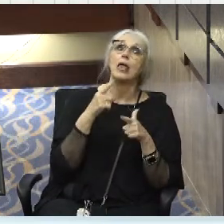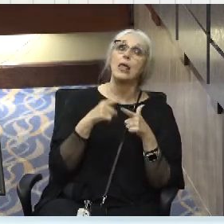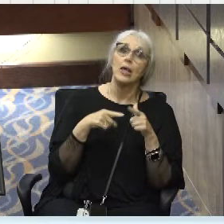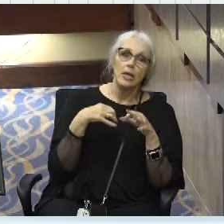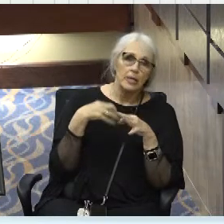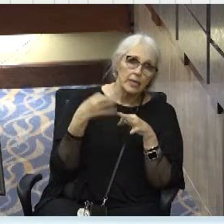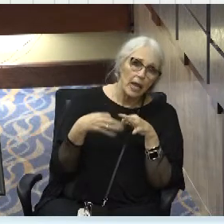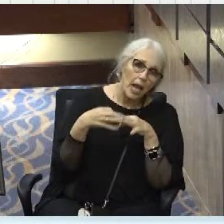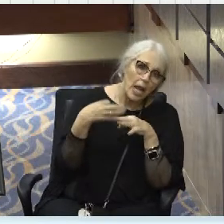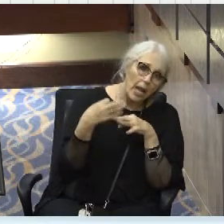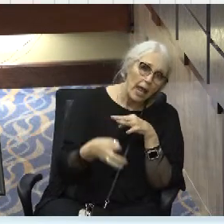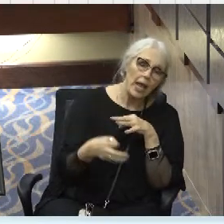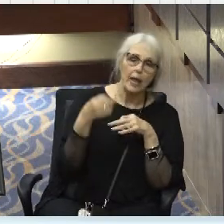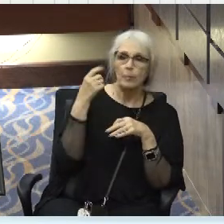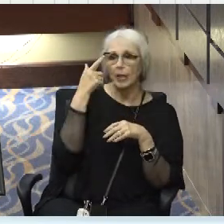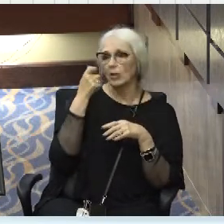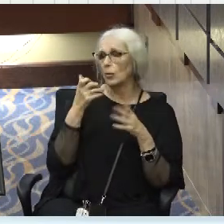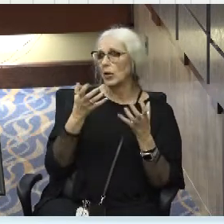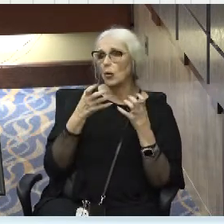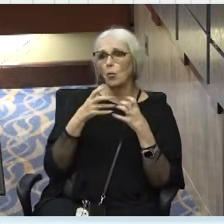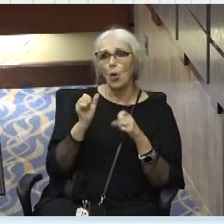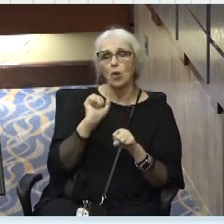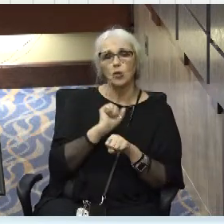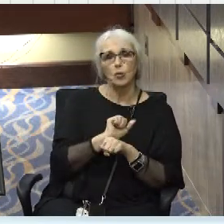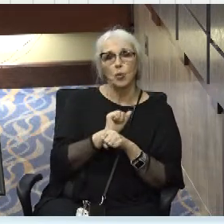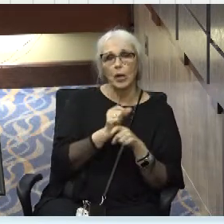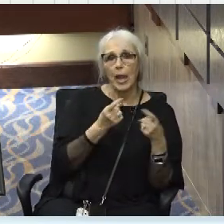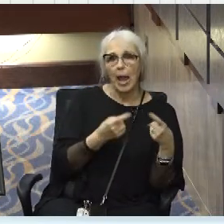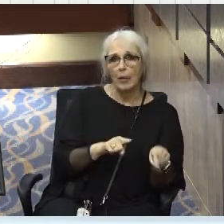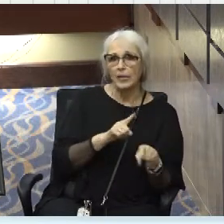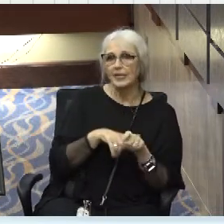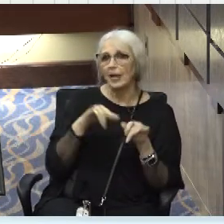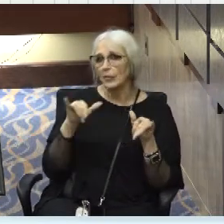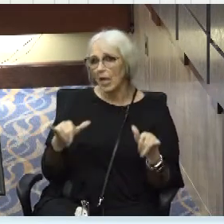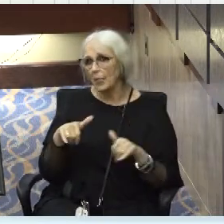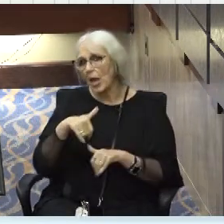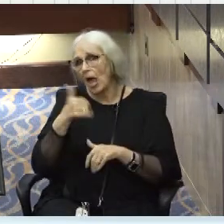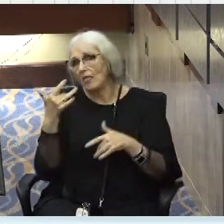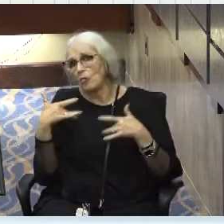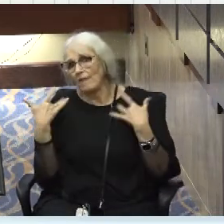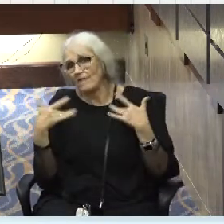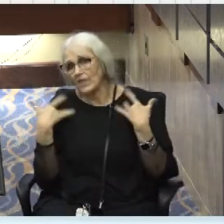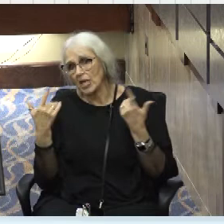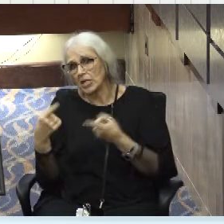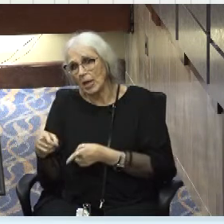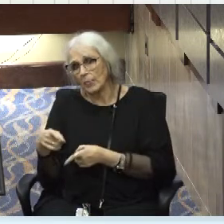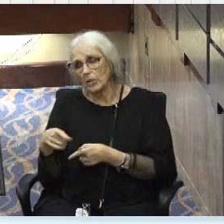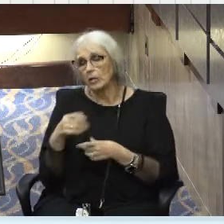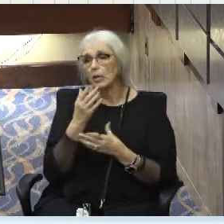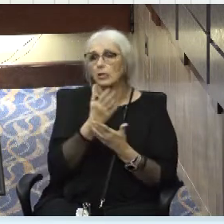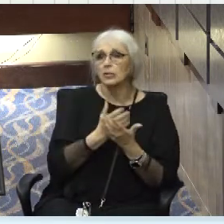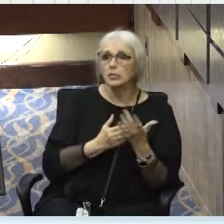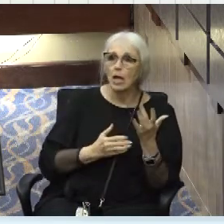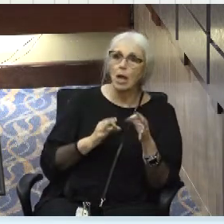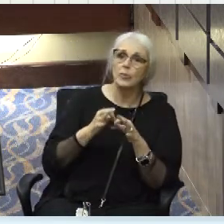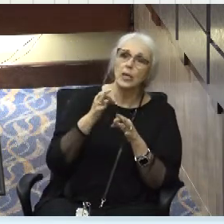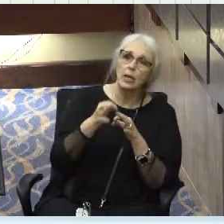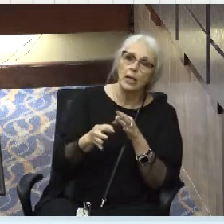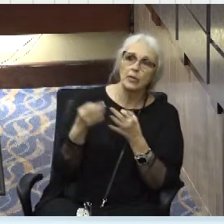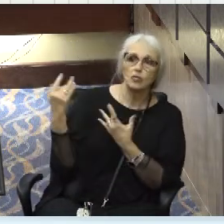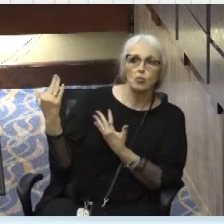delays were because we didn't want the work going on while there were certain events occurring downtown. And some of the delays were simply trying to get